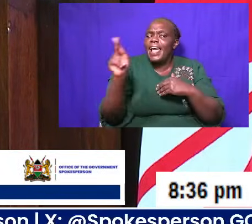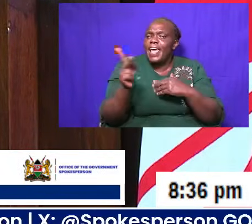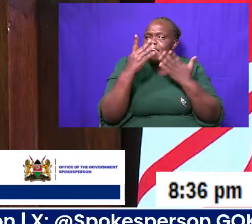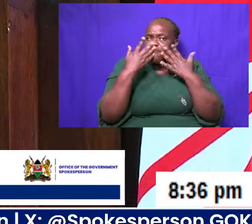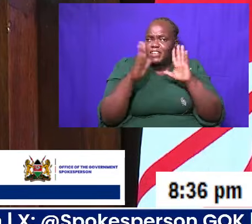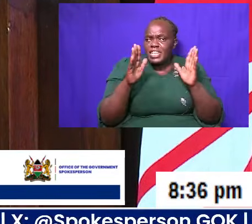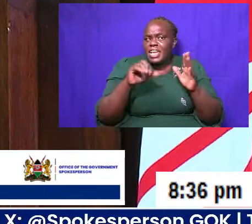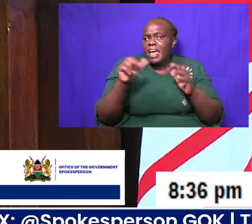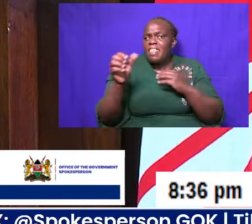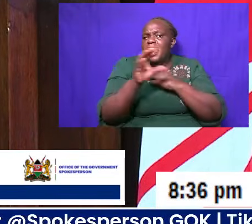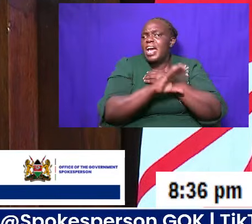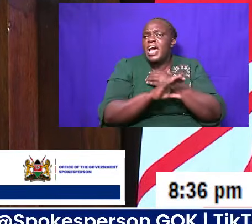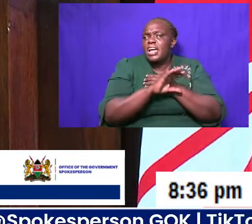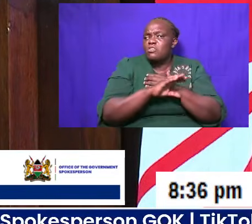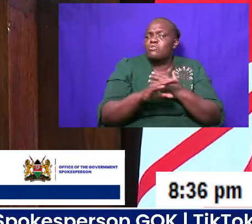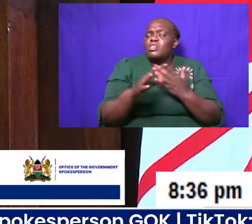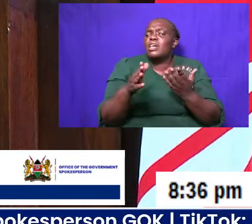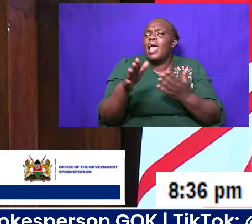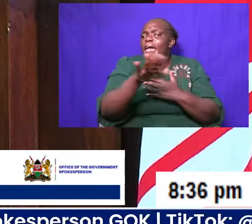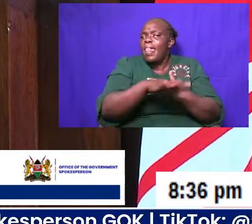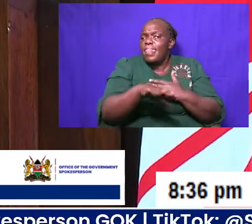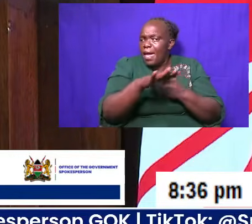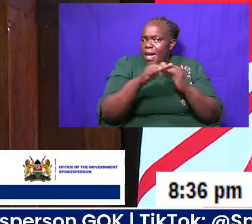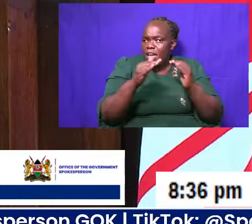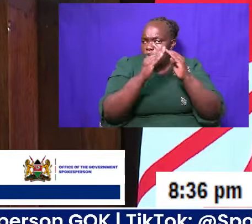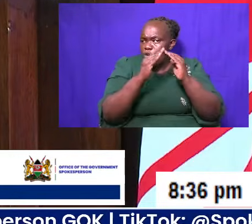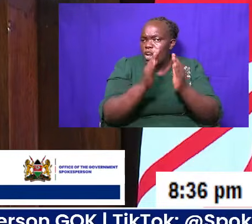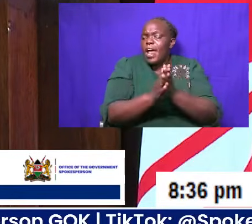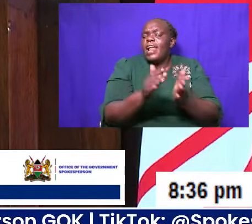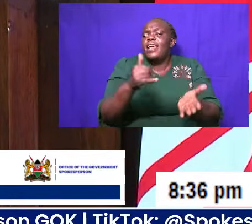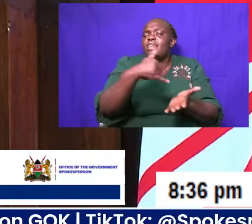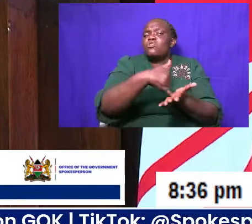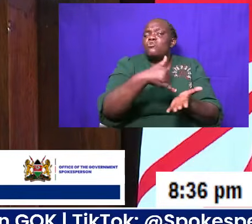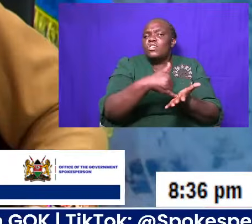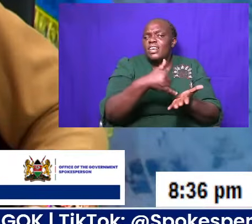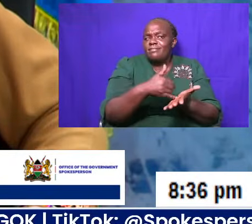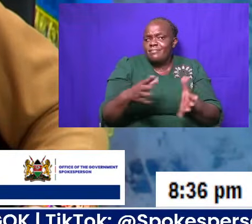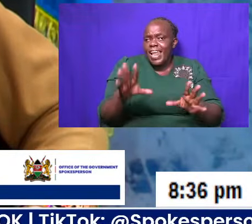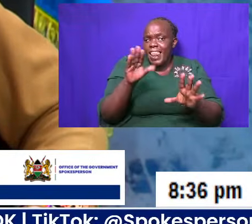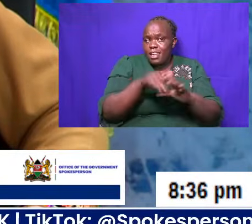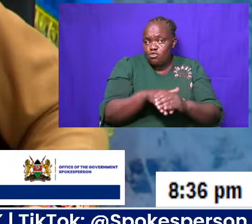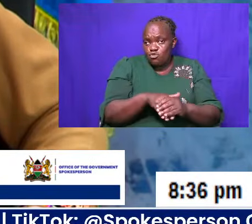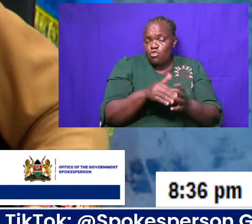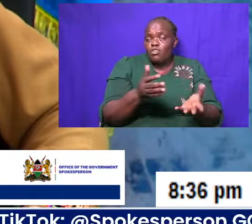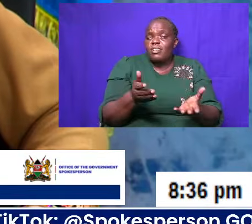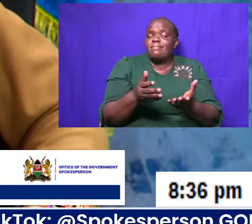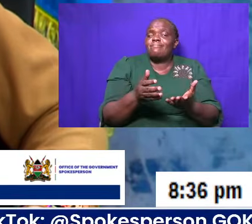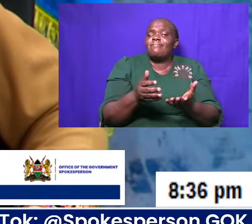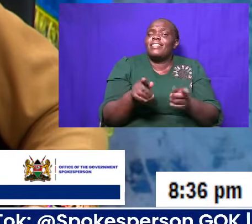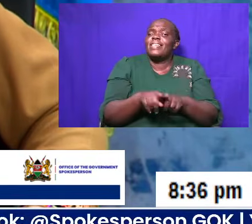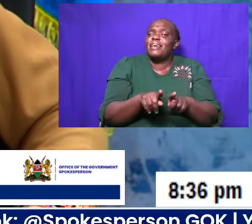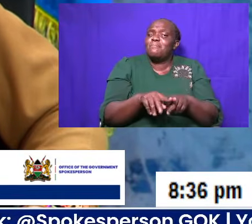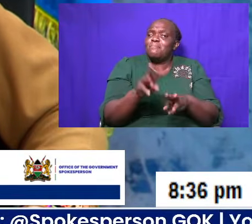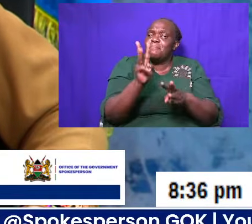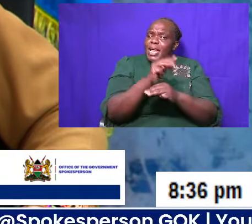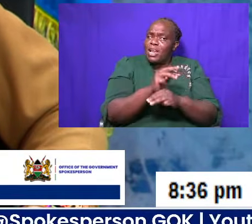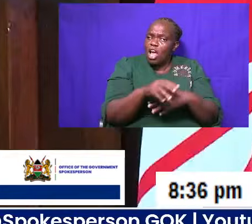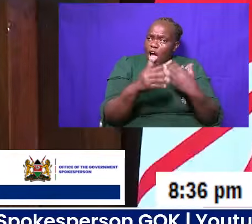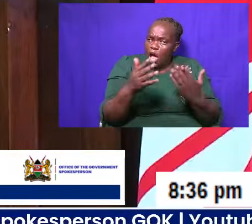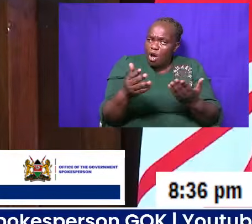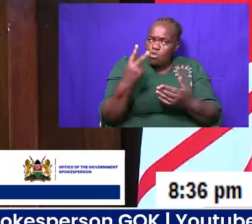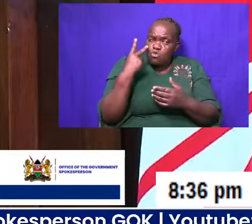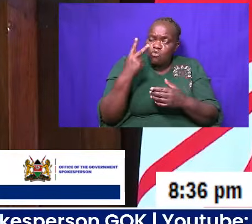countries to mainstream matters of equality and inclusion. So for us, when you look what at about it, the ethnic minorities? so when you look at